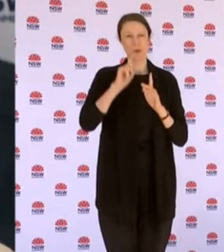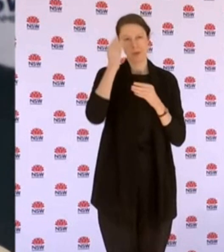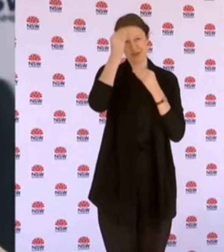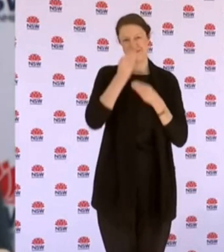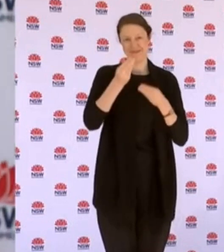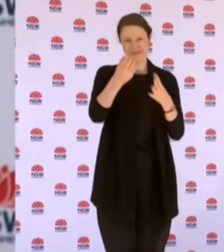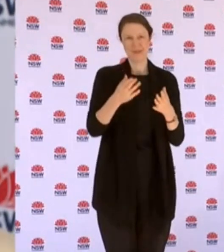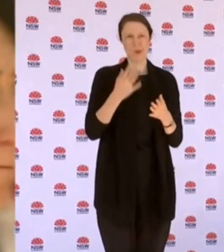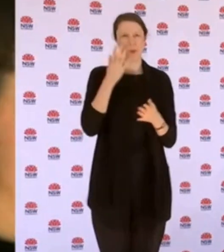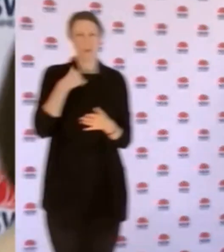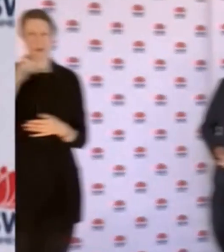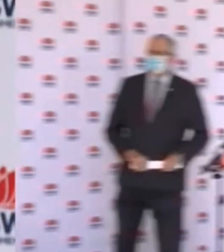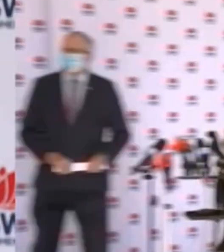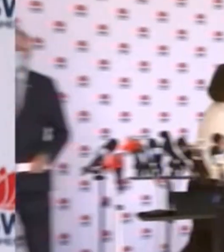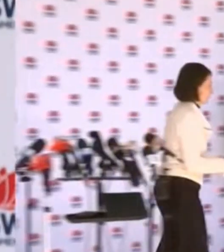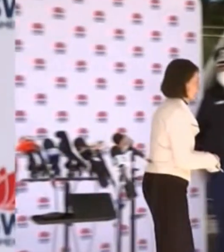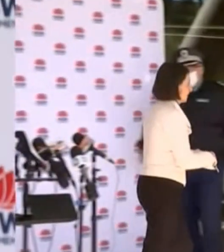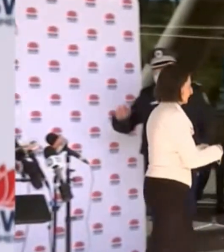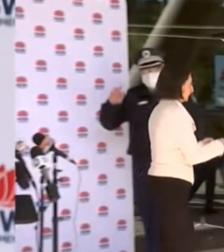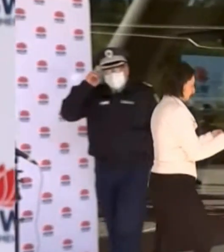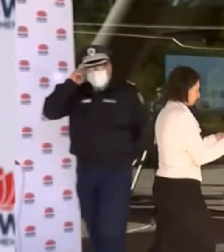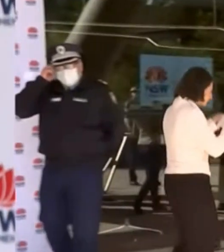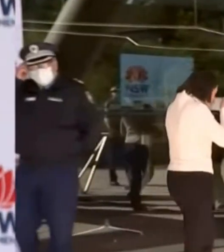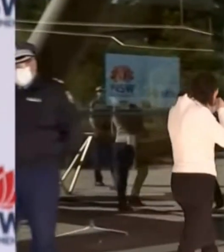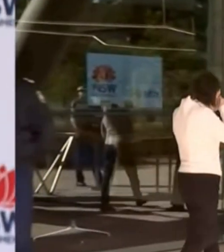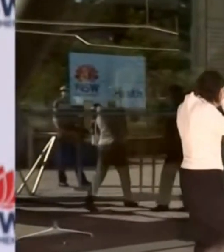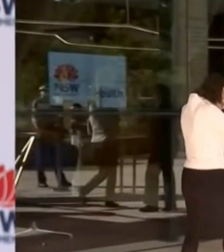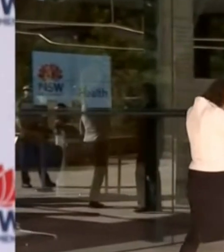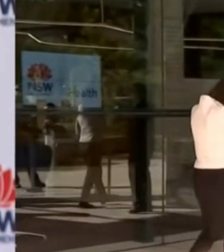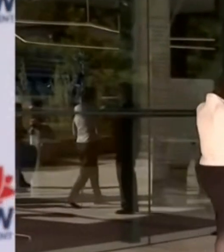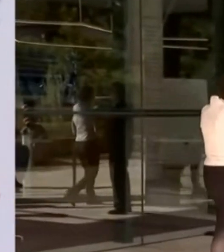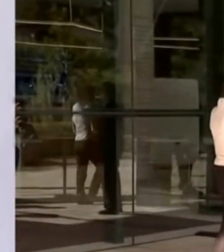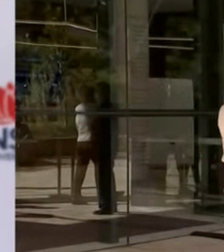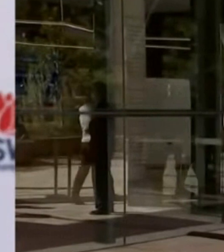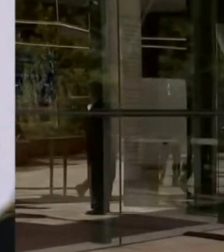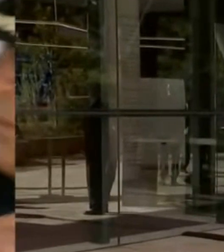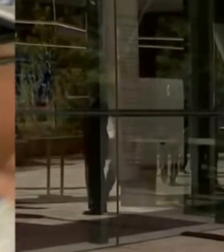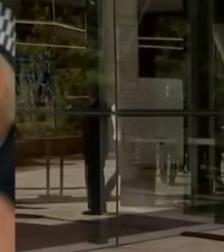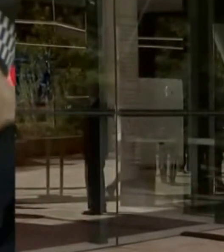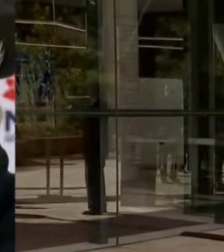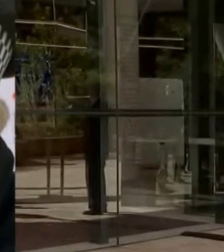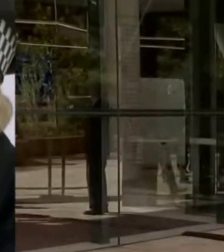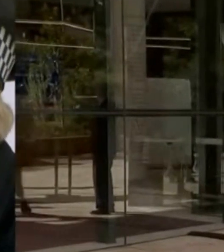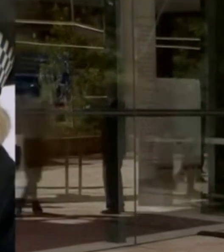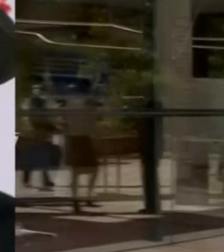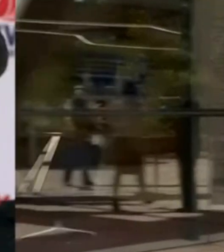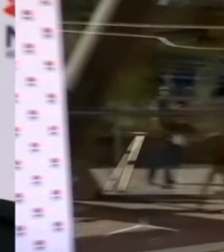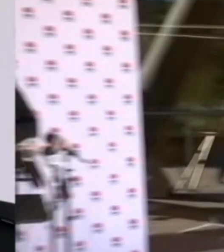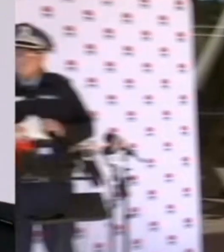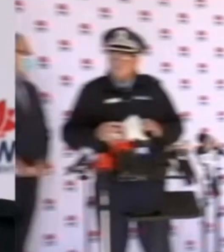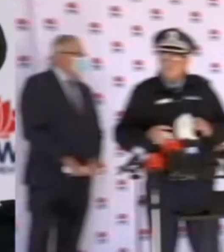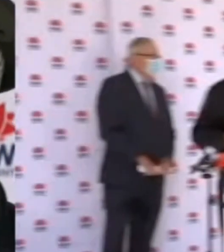as we have it. Thanks, everybody. police turning away truck drivers from rest